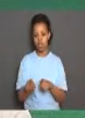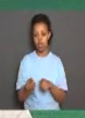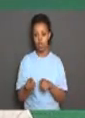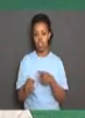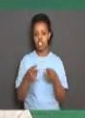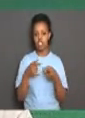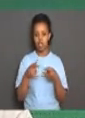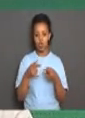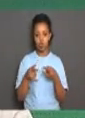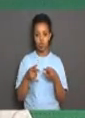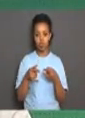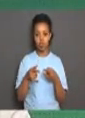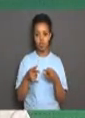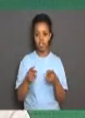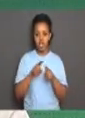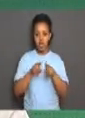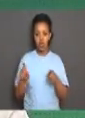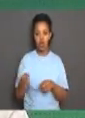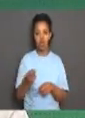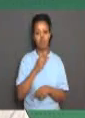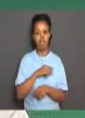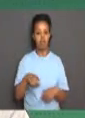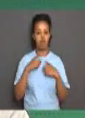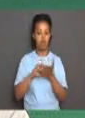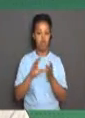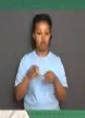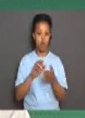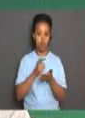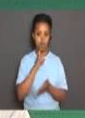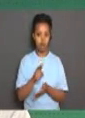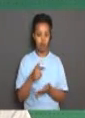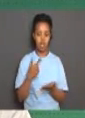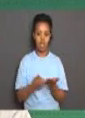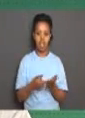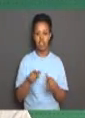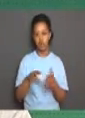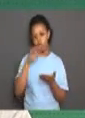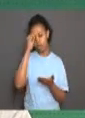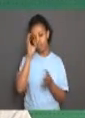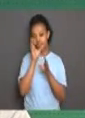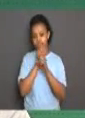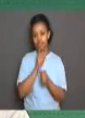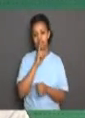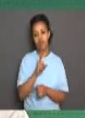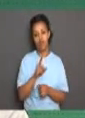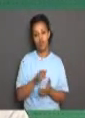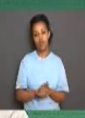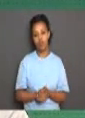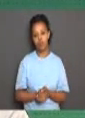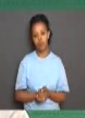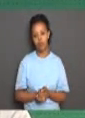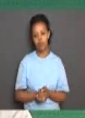variations make species evolve uniquely. This is the end of our lesson for